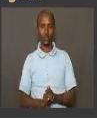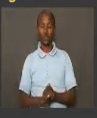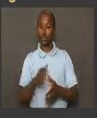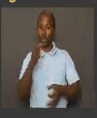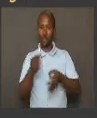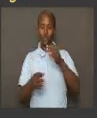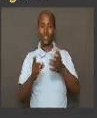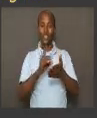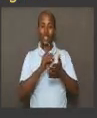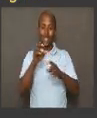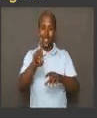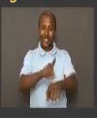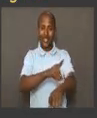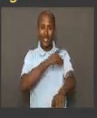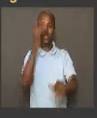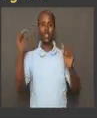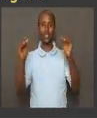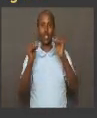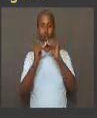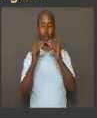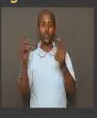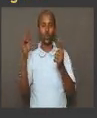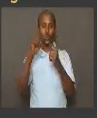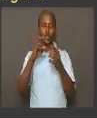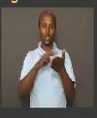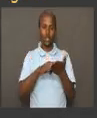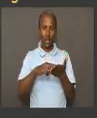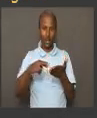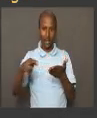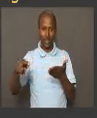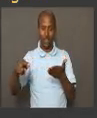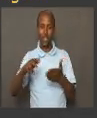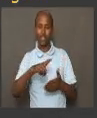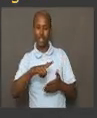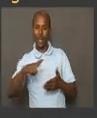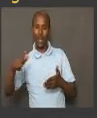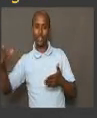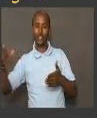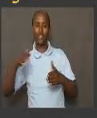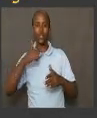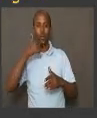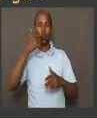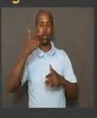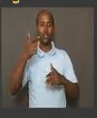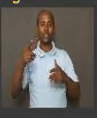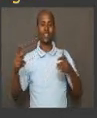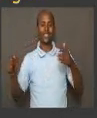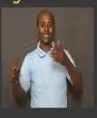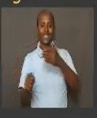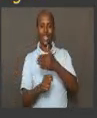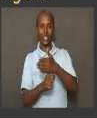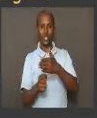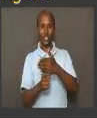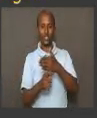If the distance is equal to the radius, then the line is called a